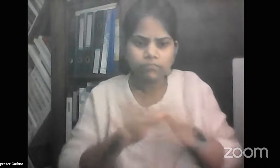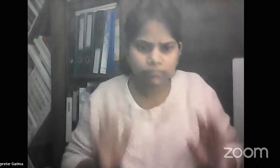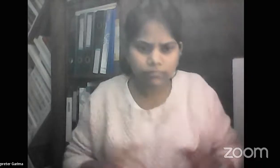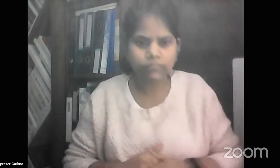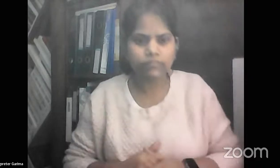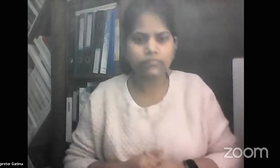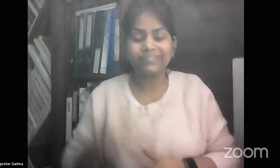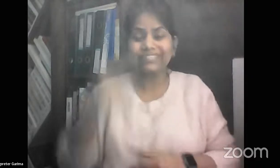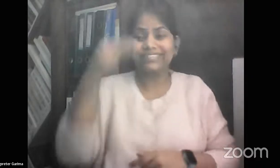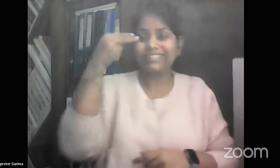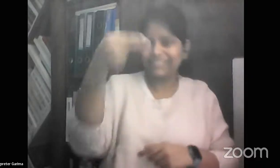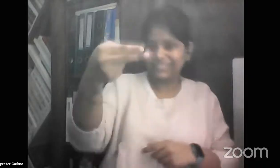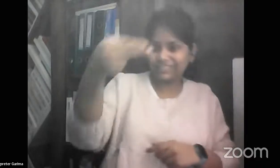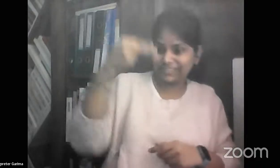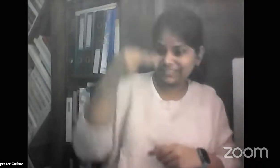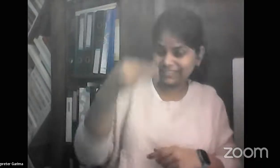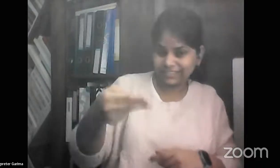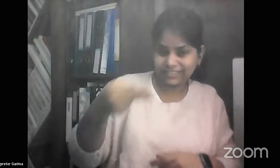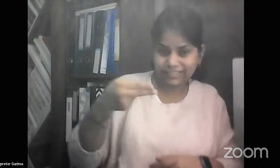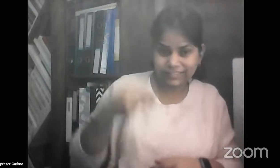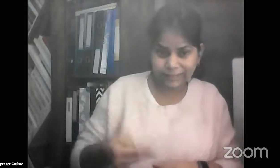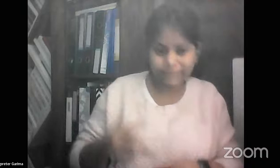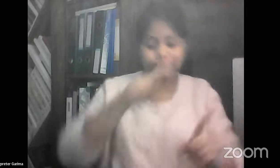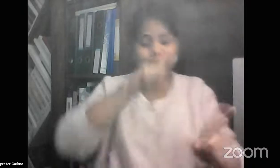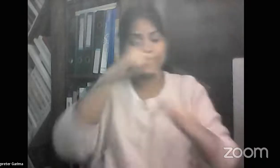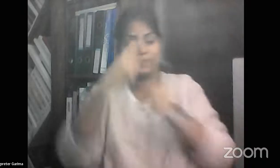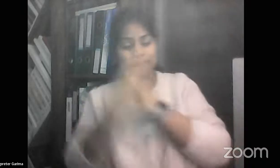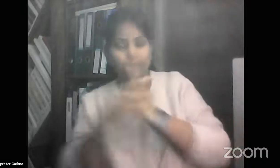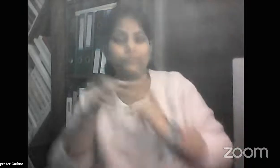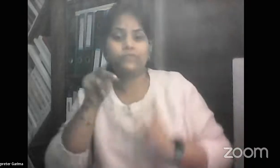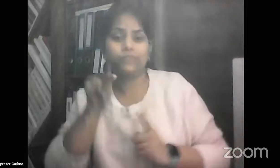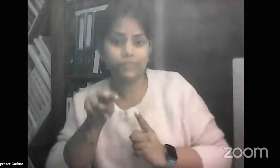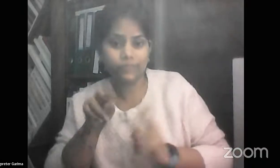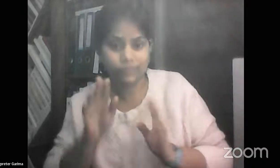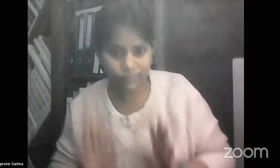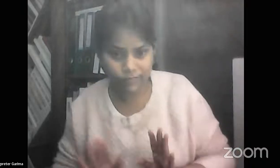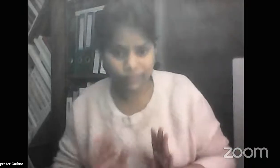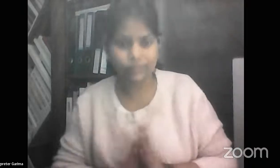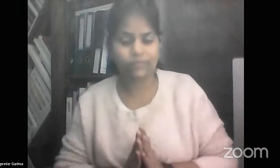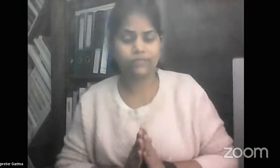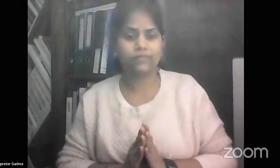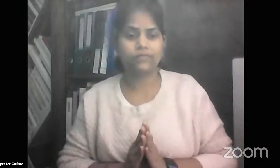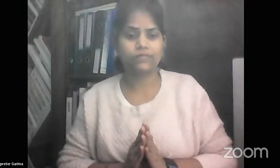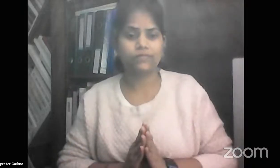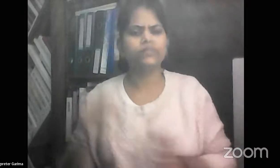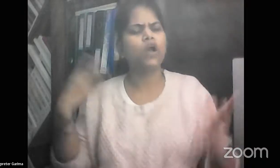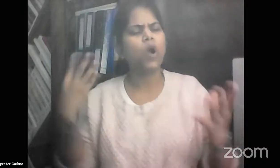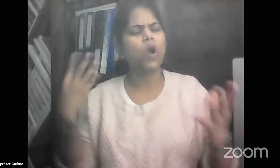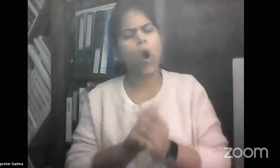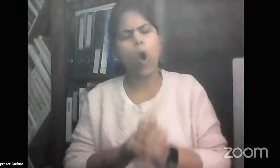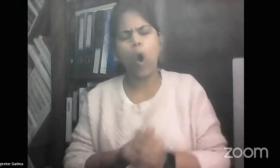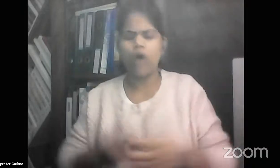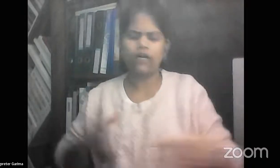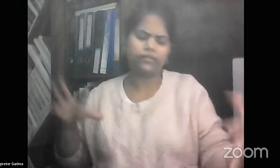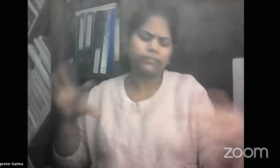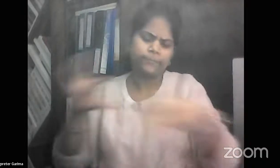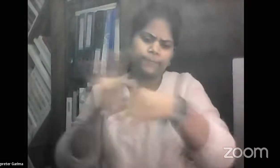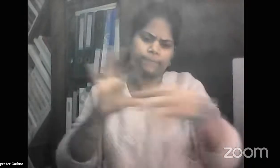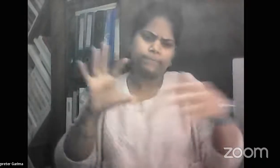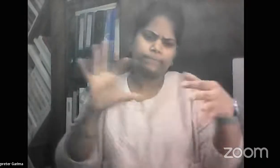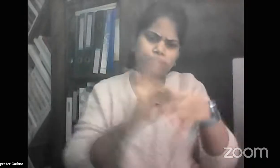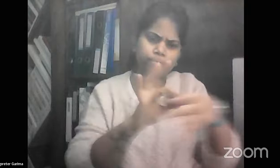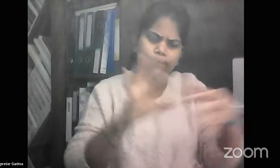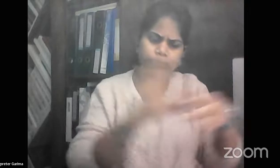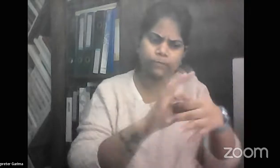stigma, stereotypes, and the cultural meanings, these are all linked and they communicate in the